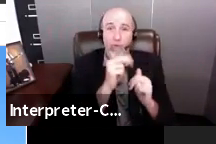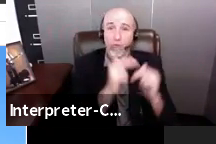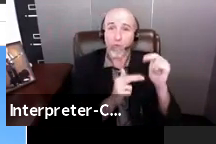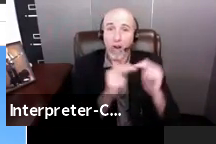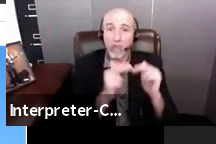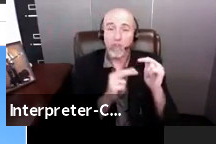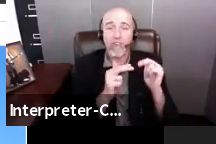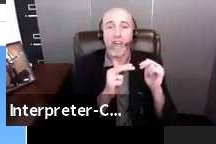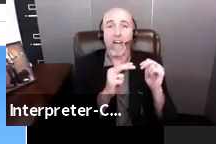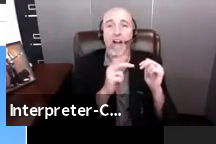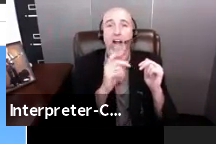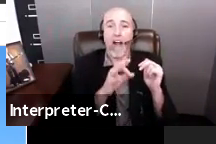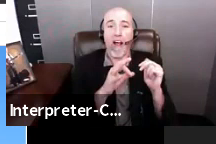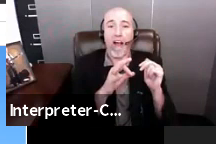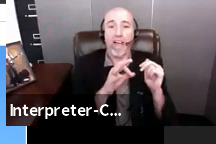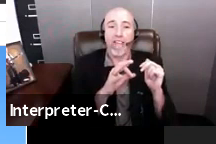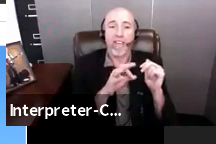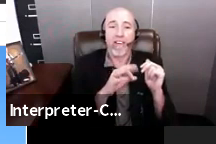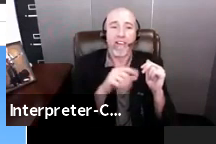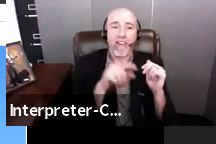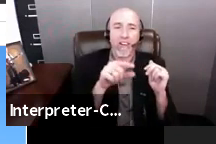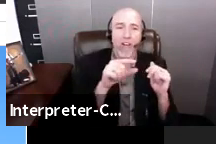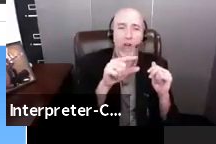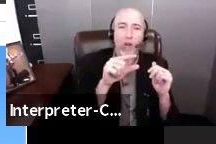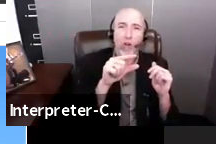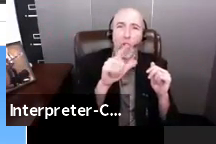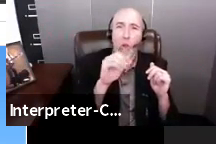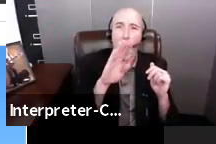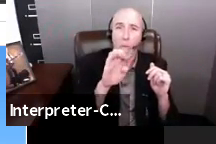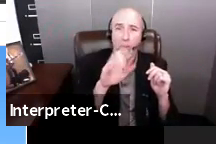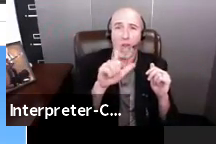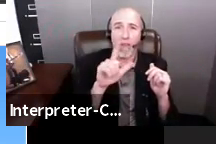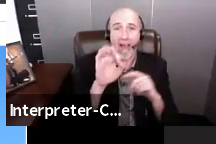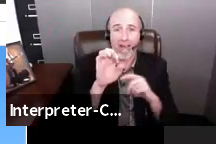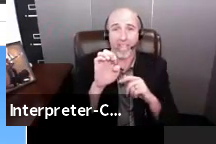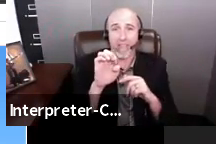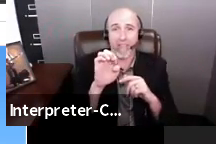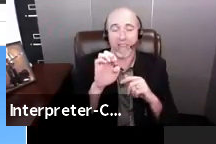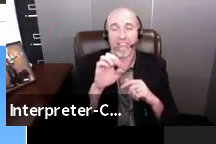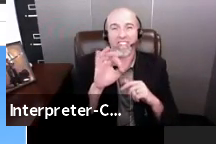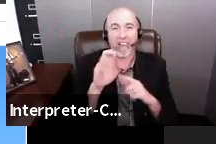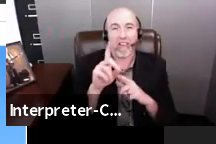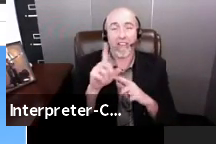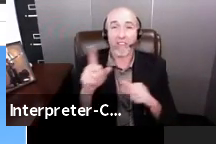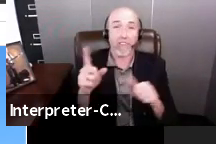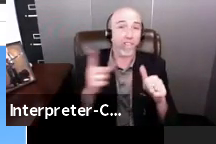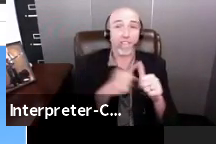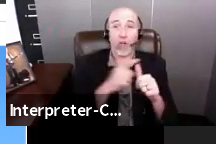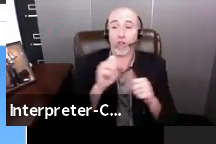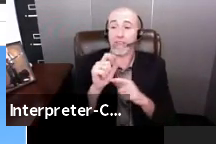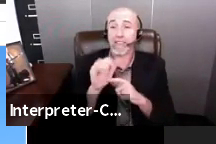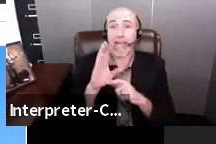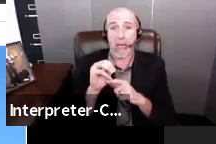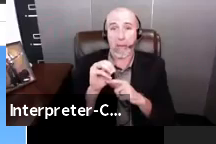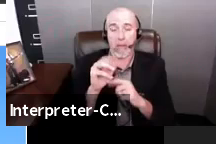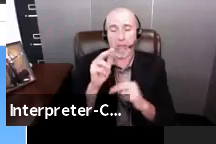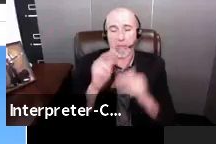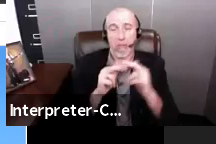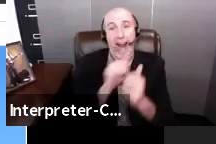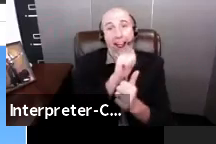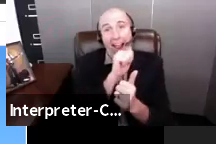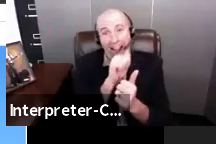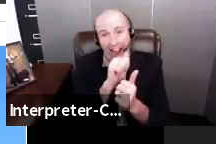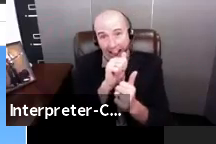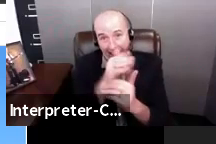of Globe Life Field, the first MLB stadium to be built after the passage of the Americans with Disabilities